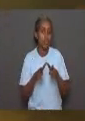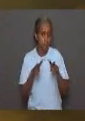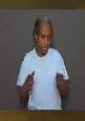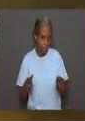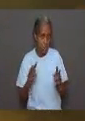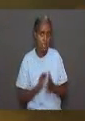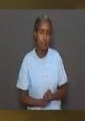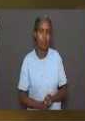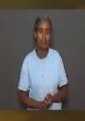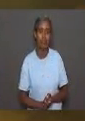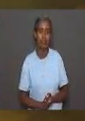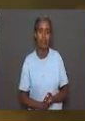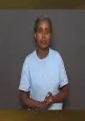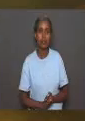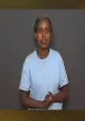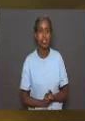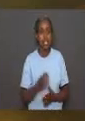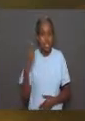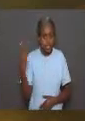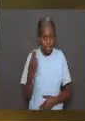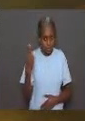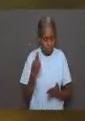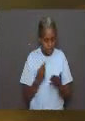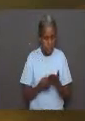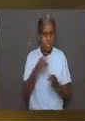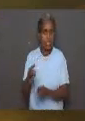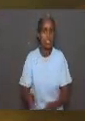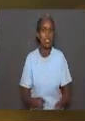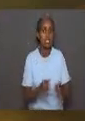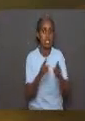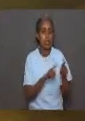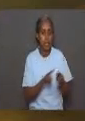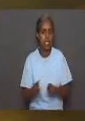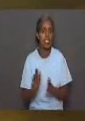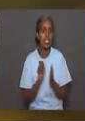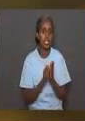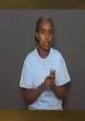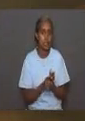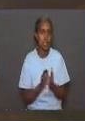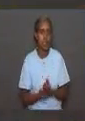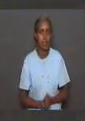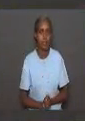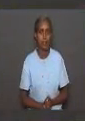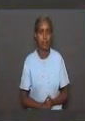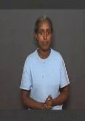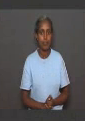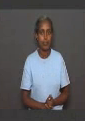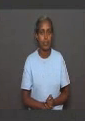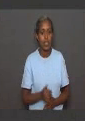variables. Let us use this system as an example.